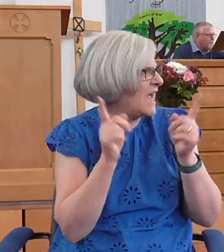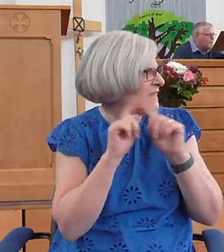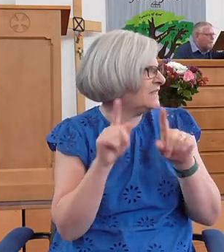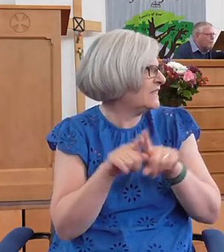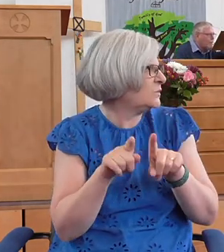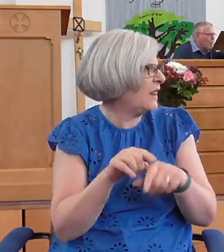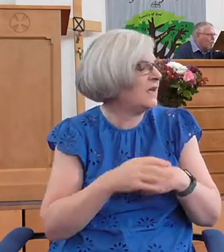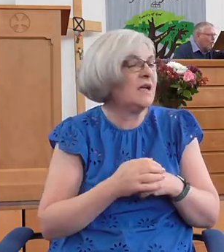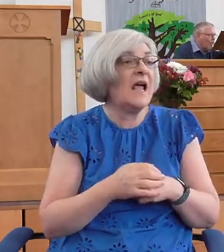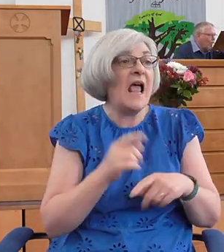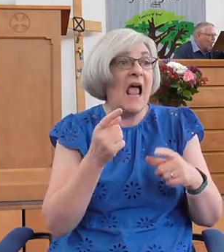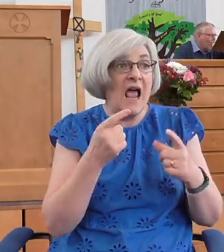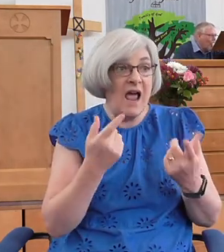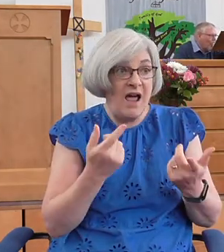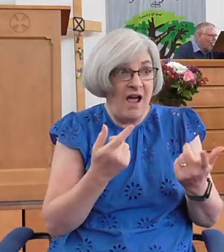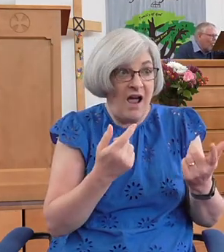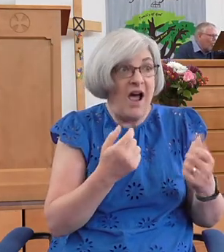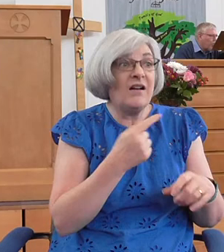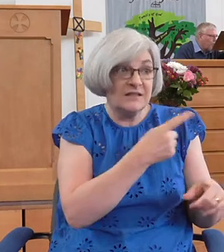Anybody in the middle of the toil still?